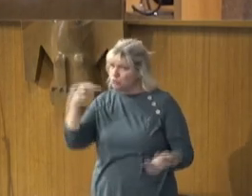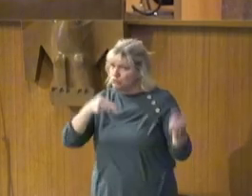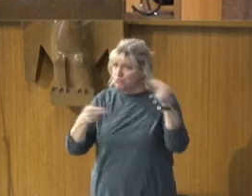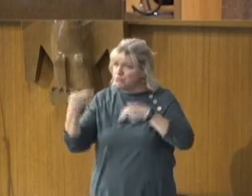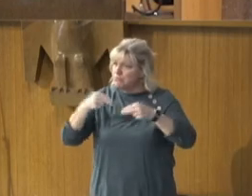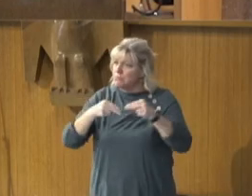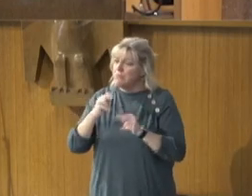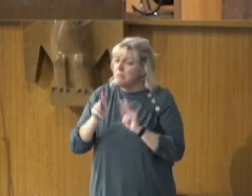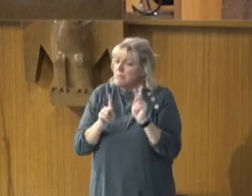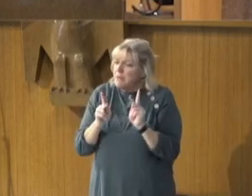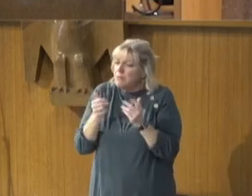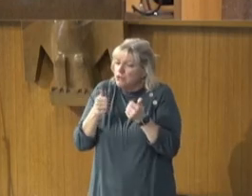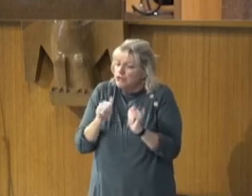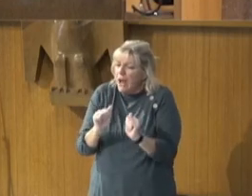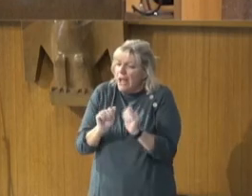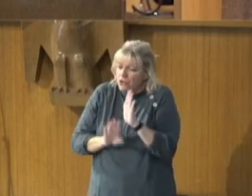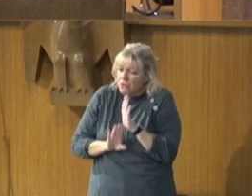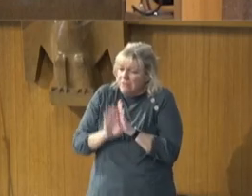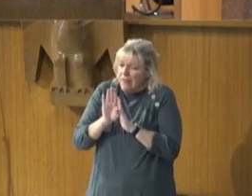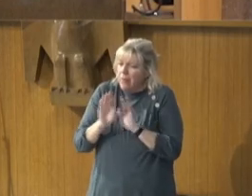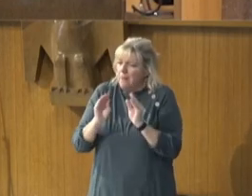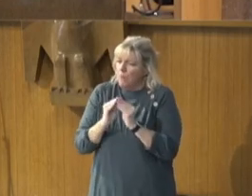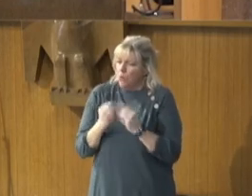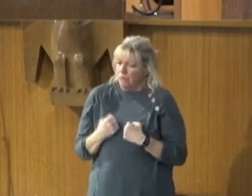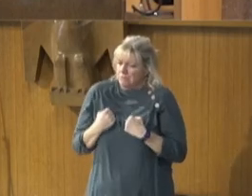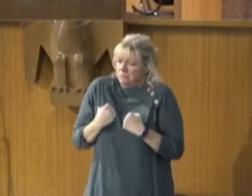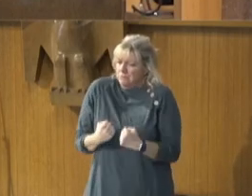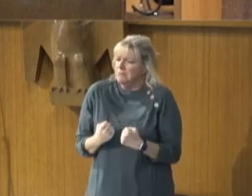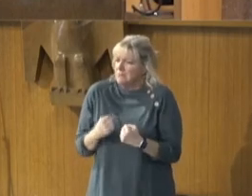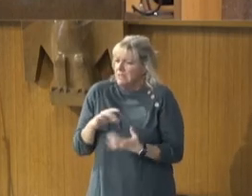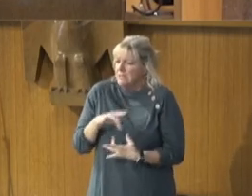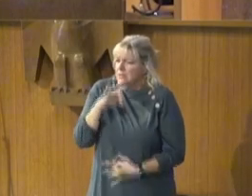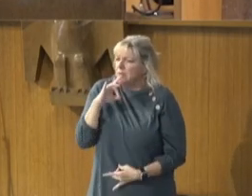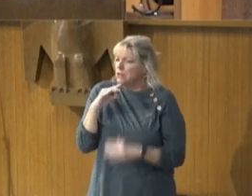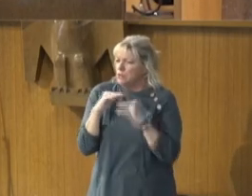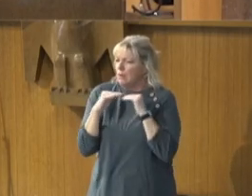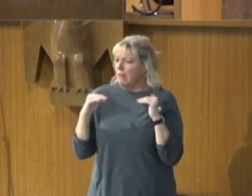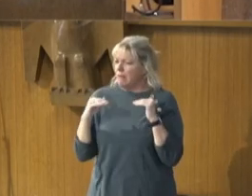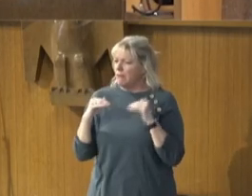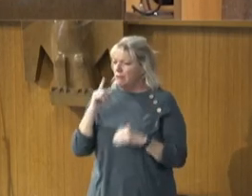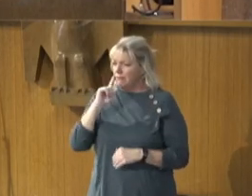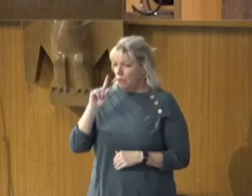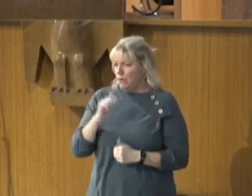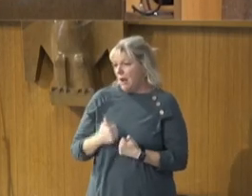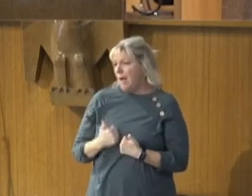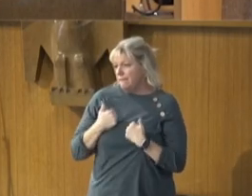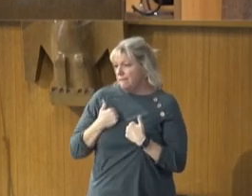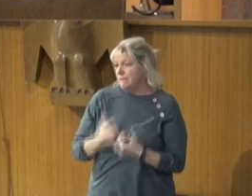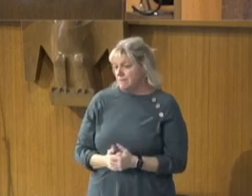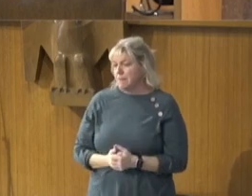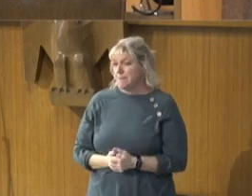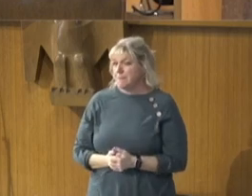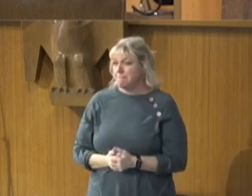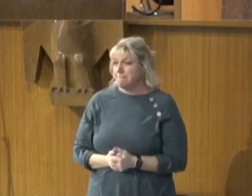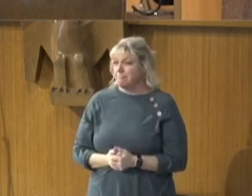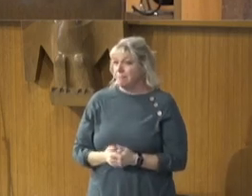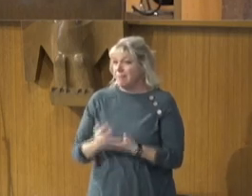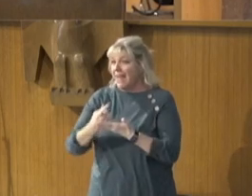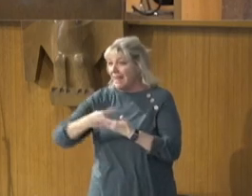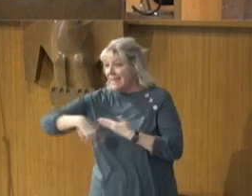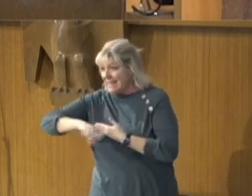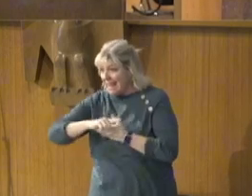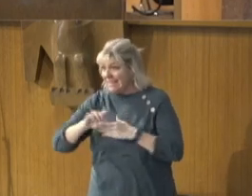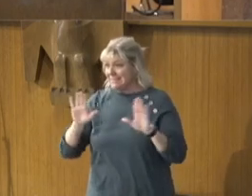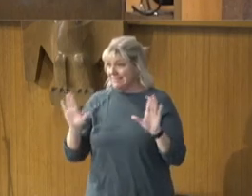to develop spiritual resilience in their life and to continue to be on a spiritual journey that works for them. And finally, next Sunday